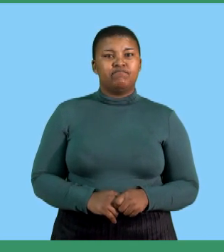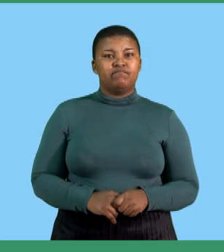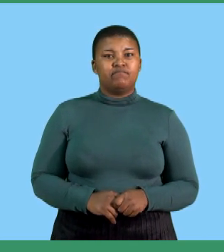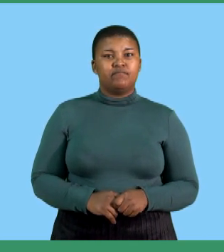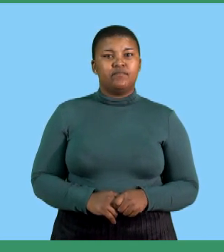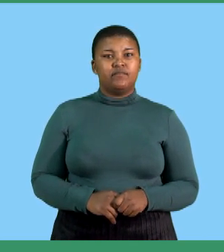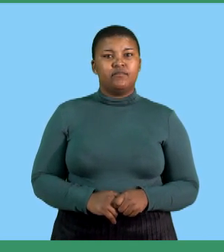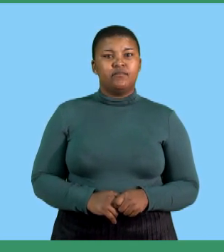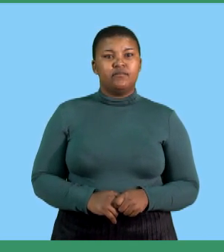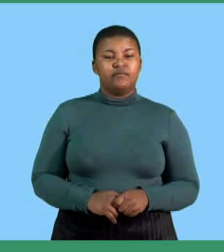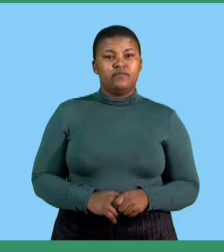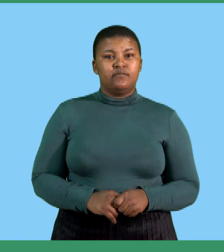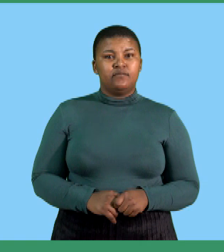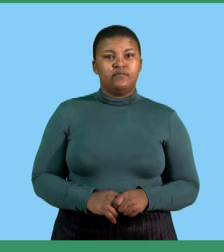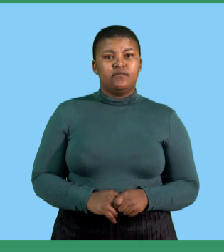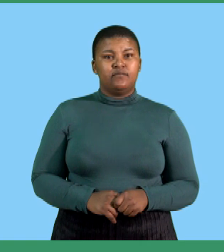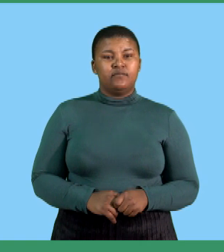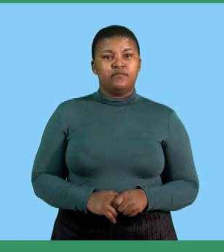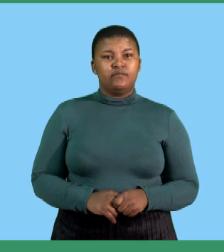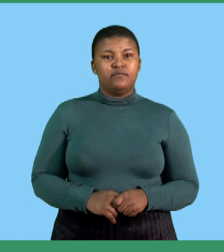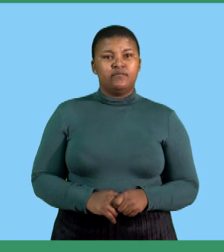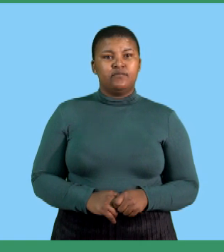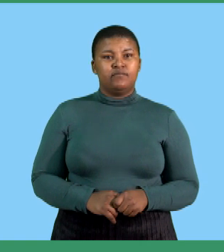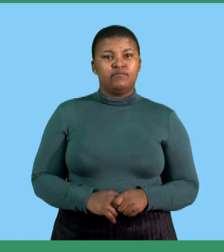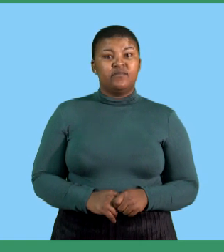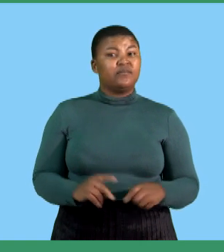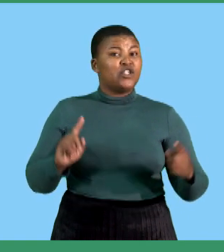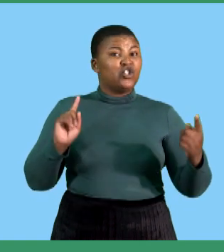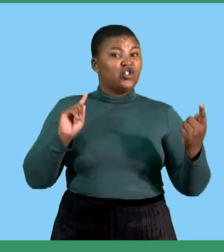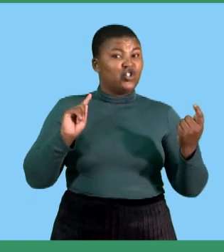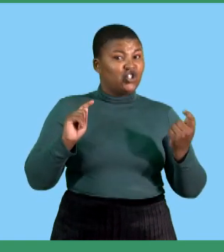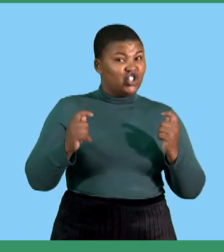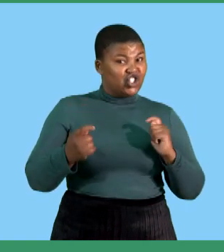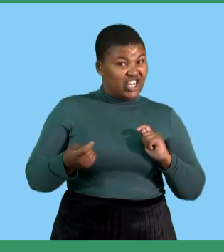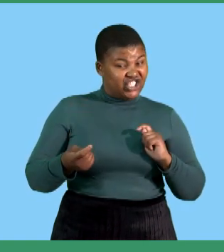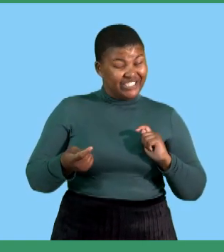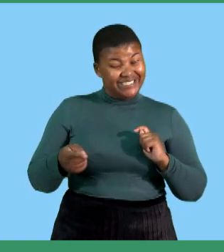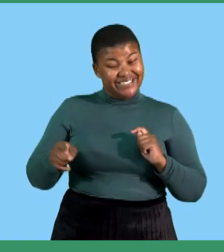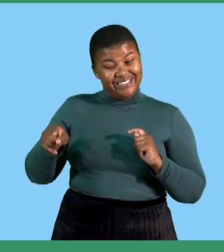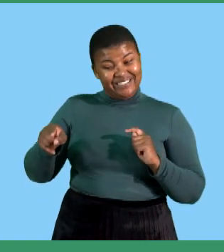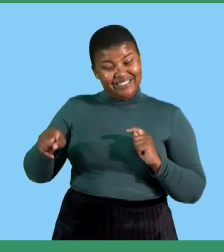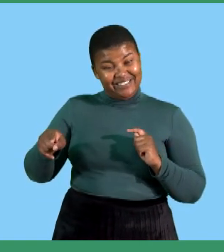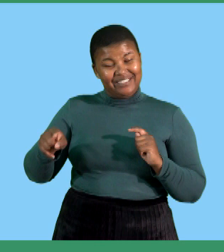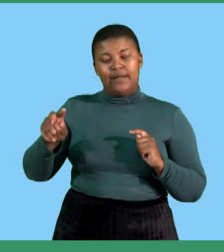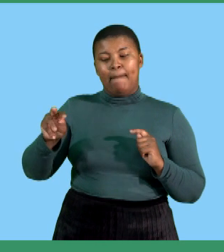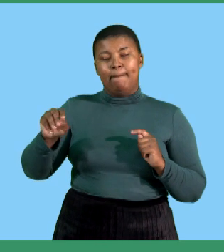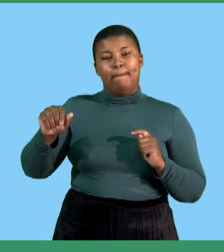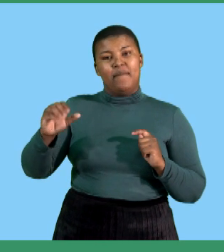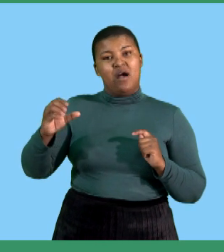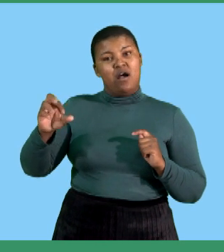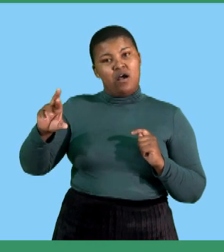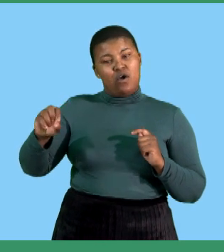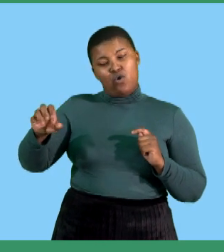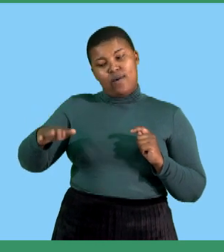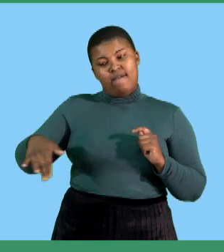we'll just state, let me just finish this quickly, take that out of the way. Changes in the macro environment